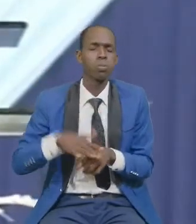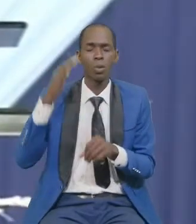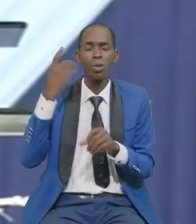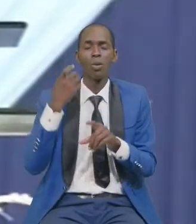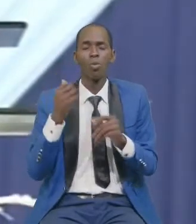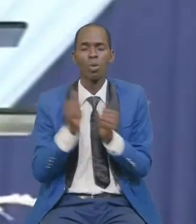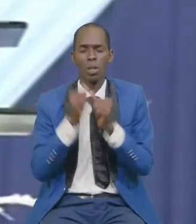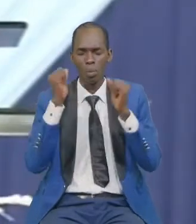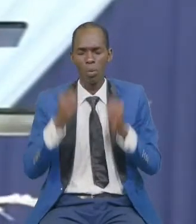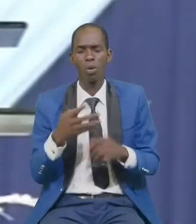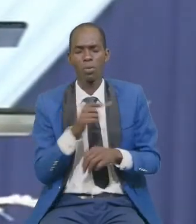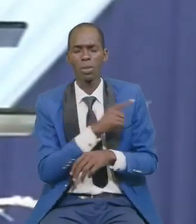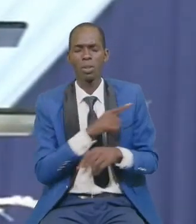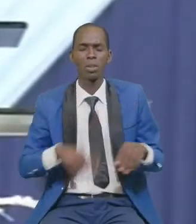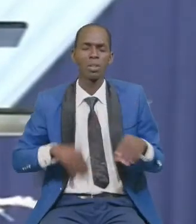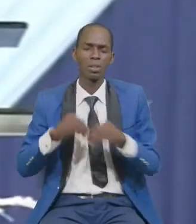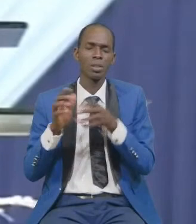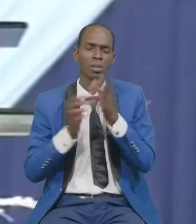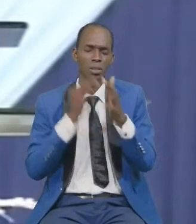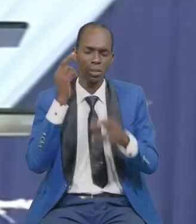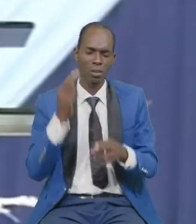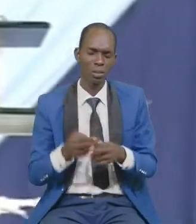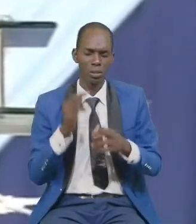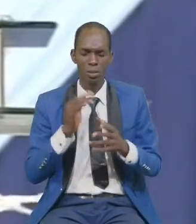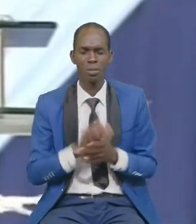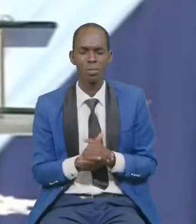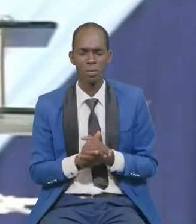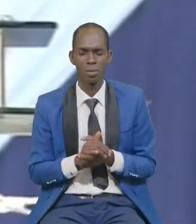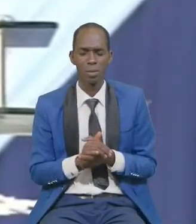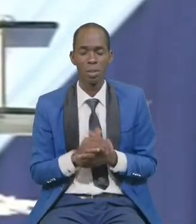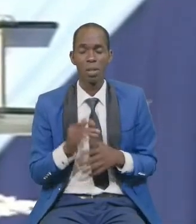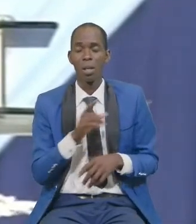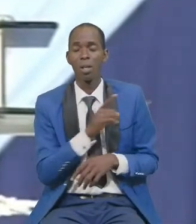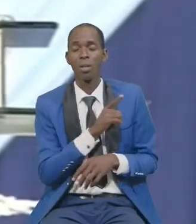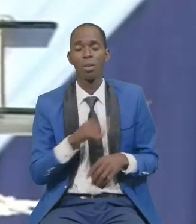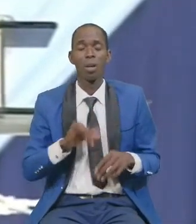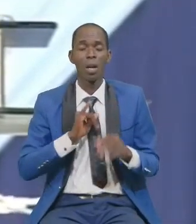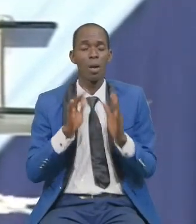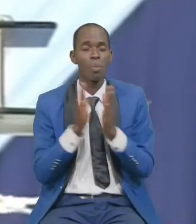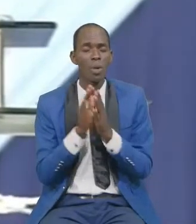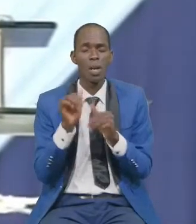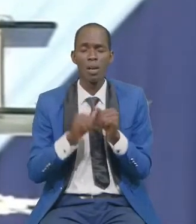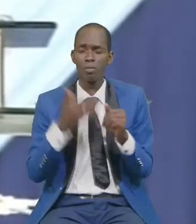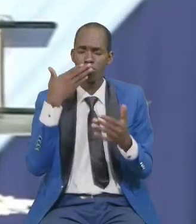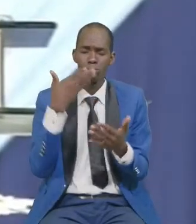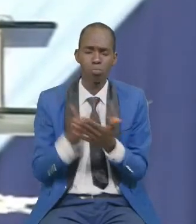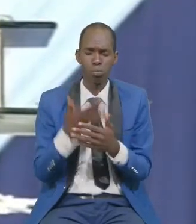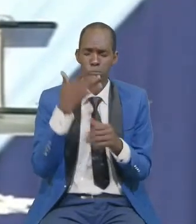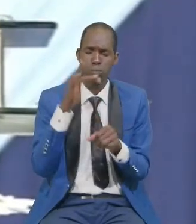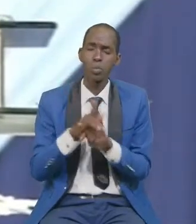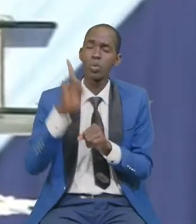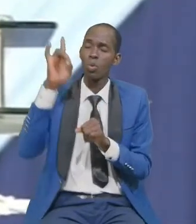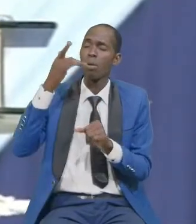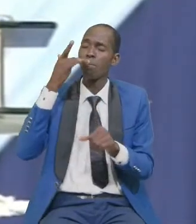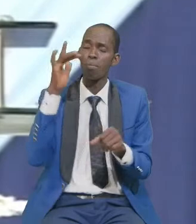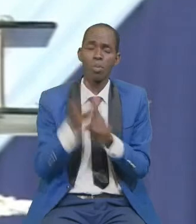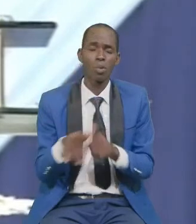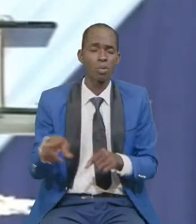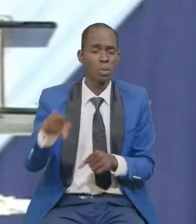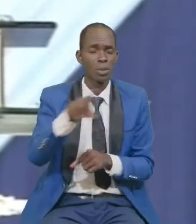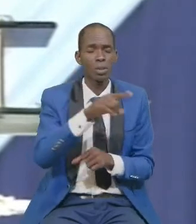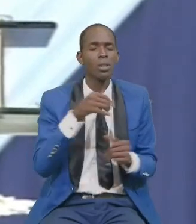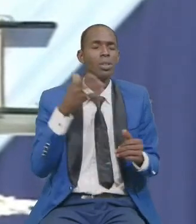in Jesus' name. And I pray that every good promise you have made unto them, there